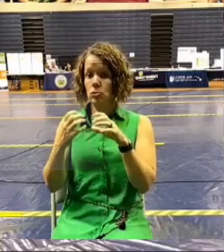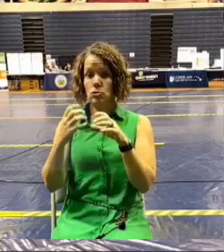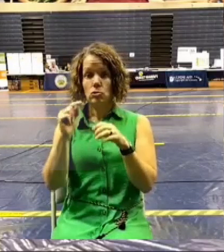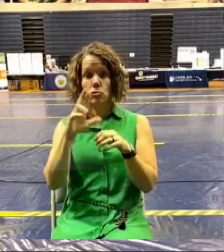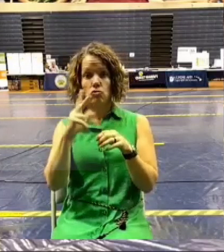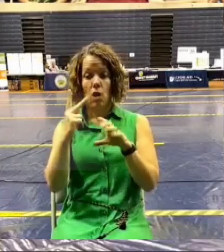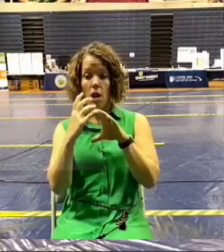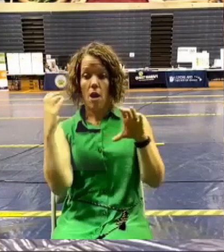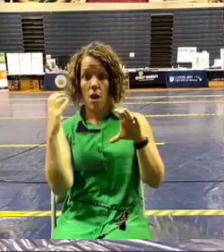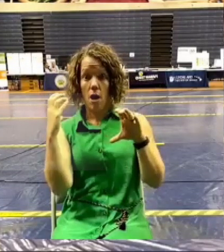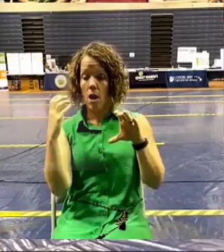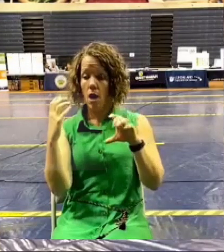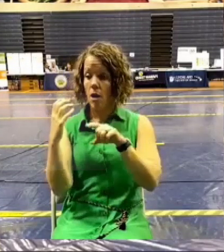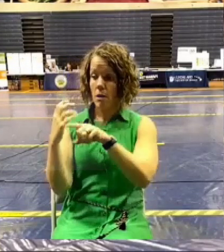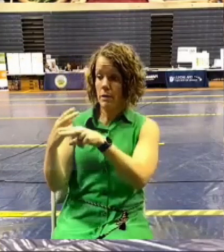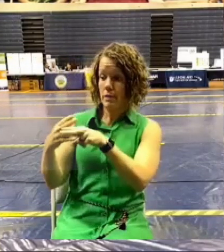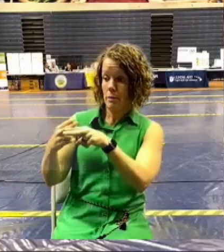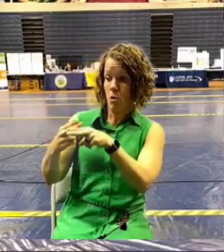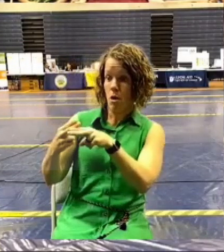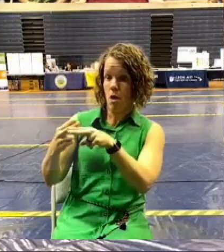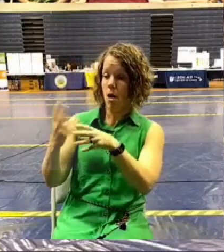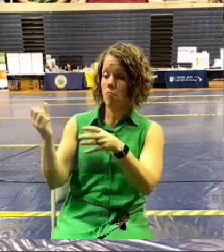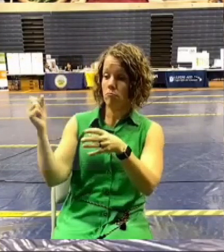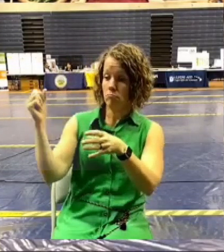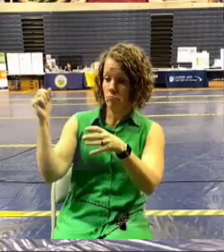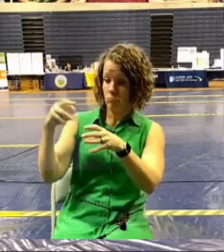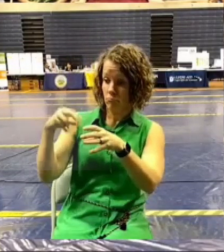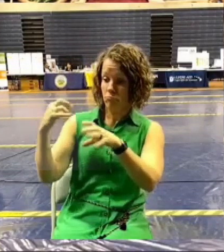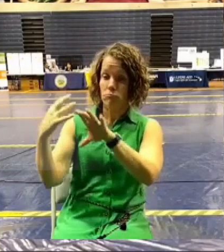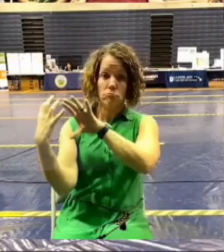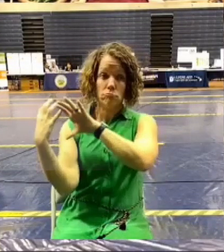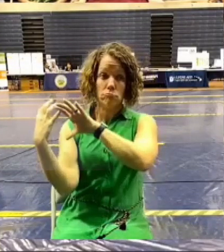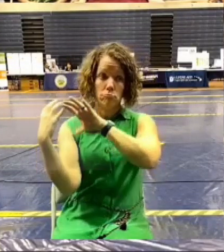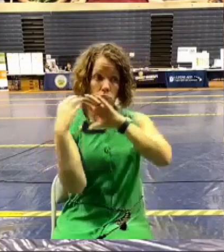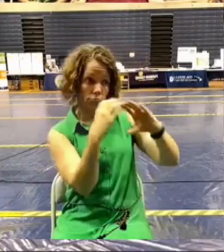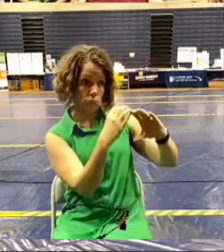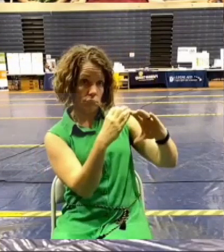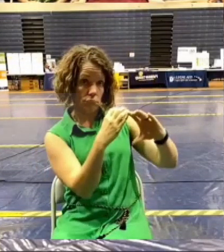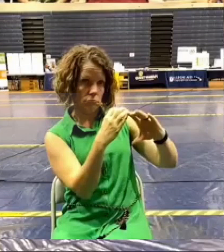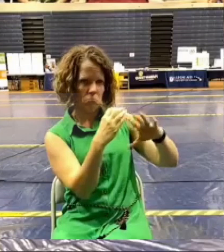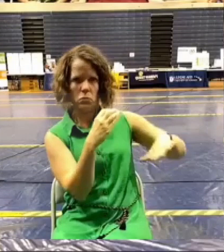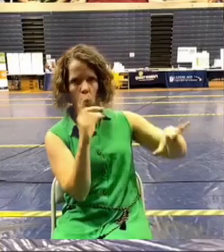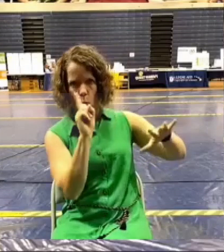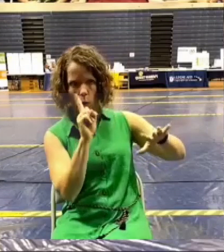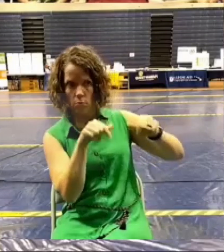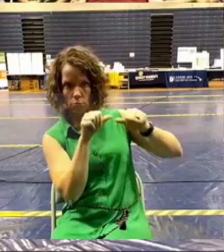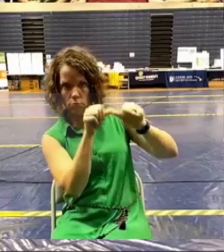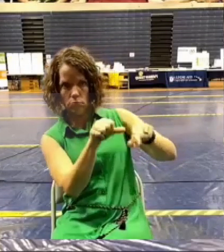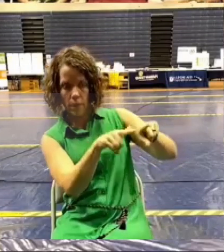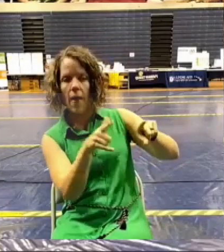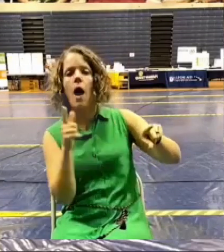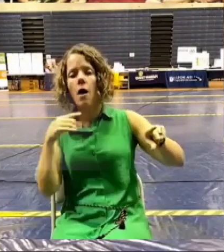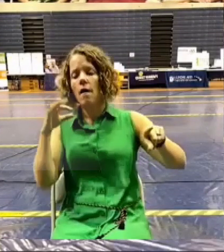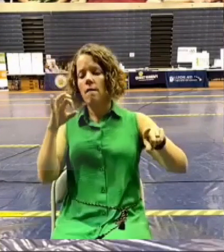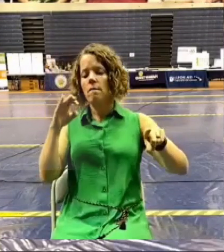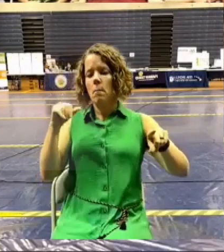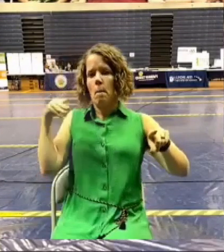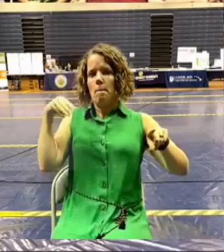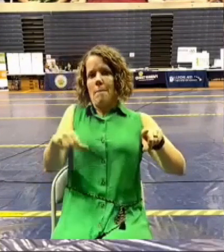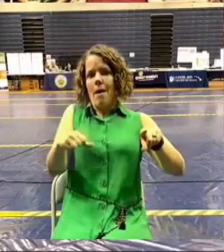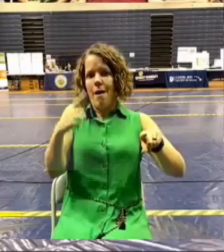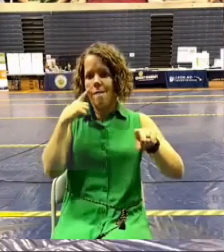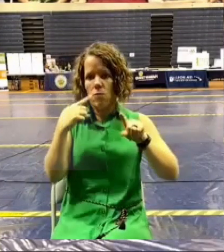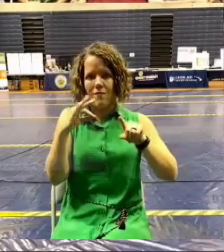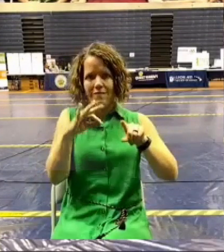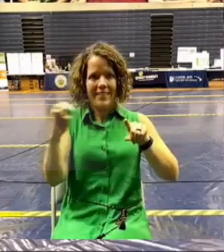pay for the truckloads that go up there, which will help us offset the cost of building on the site. So I just